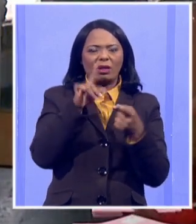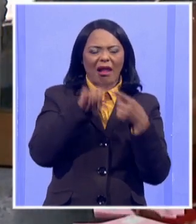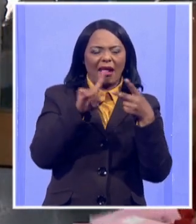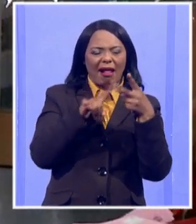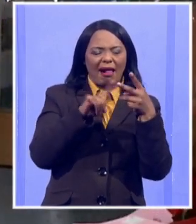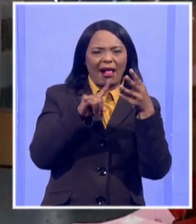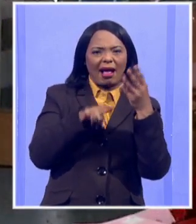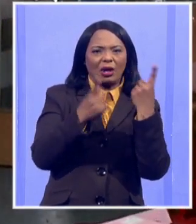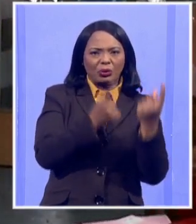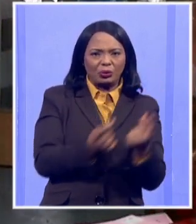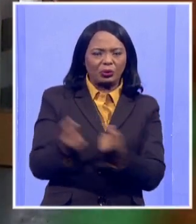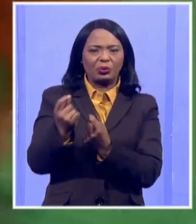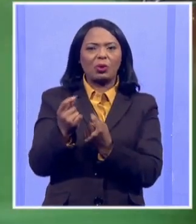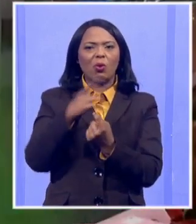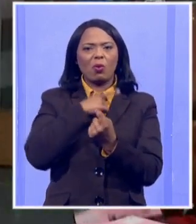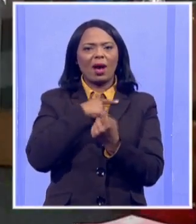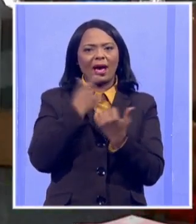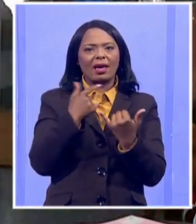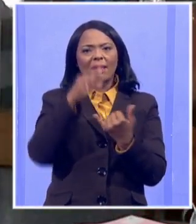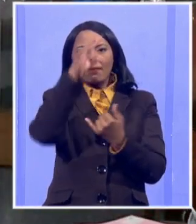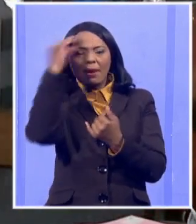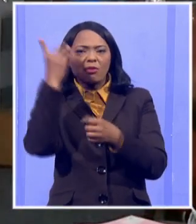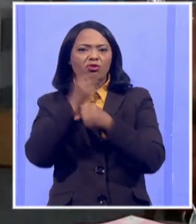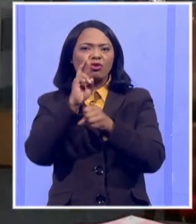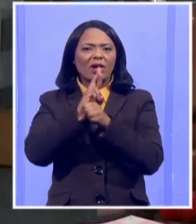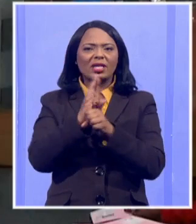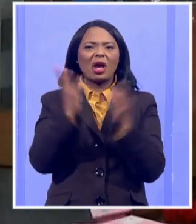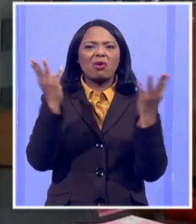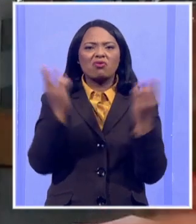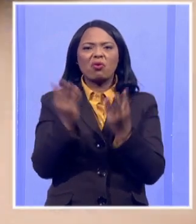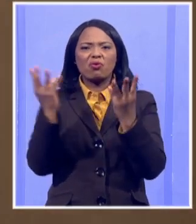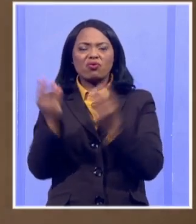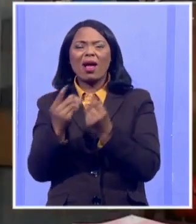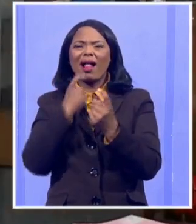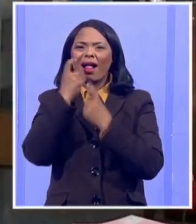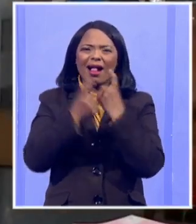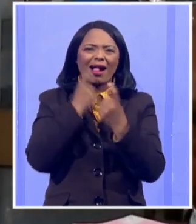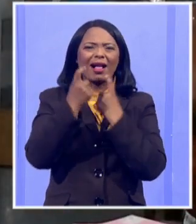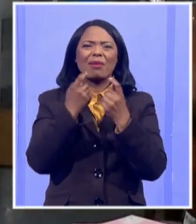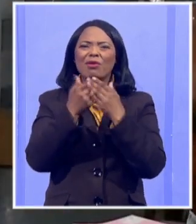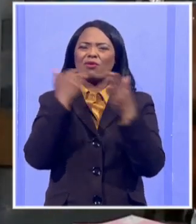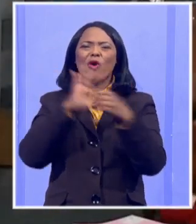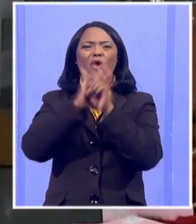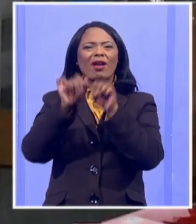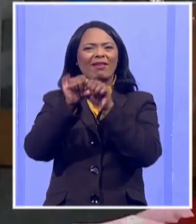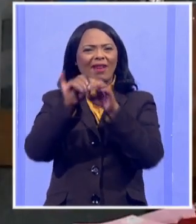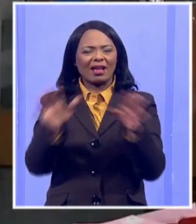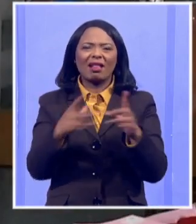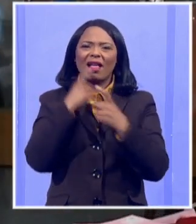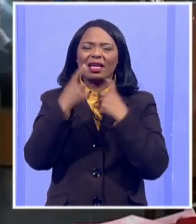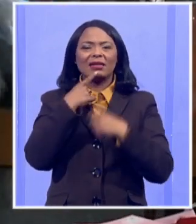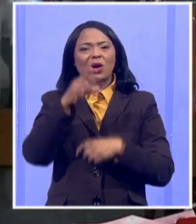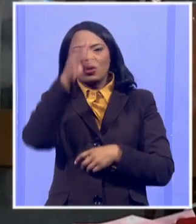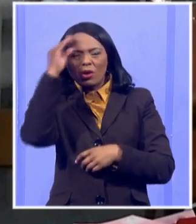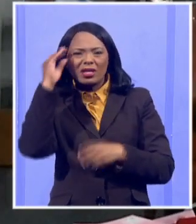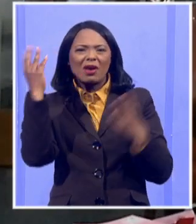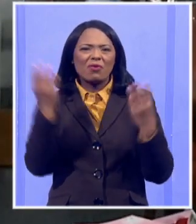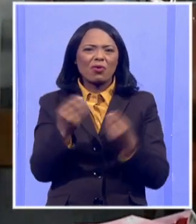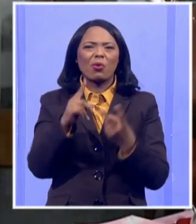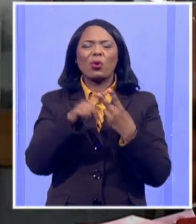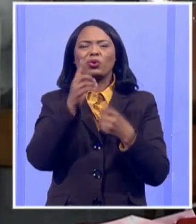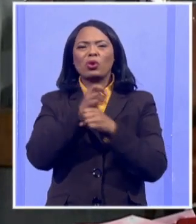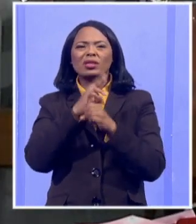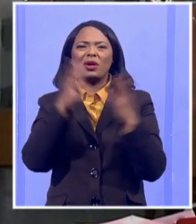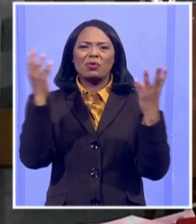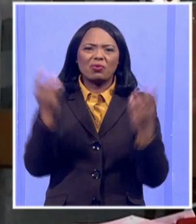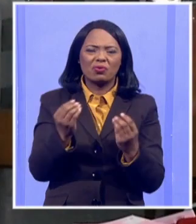of health personnel, because they have been complaining since before COVID already that they are unable to take